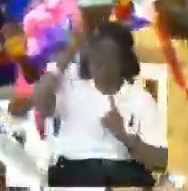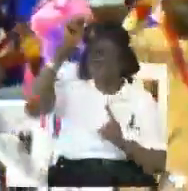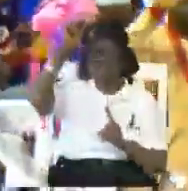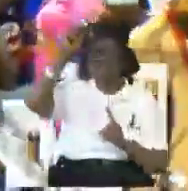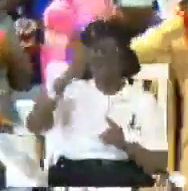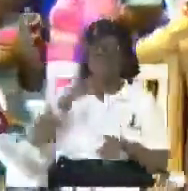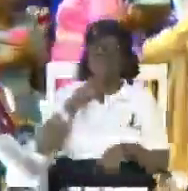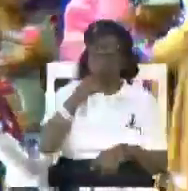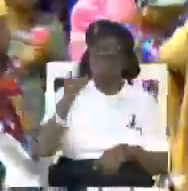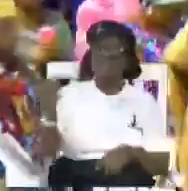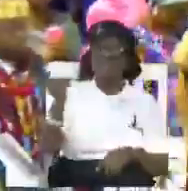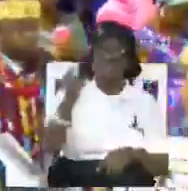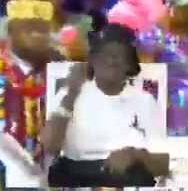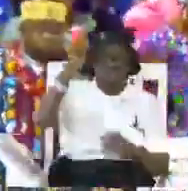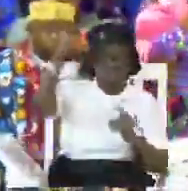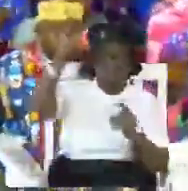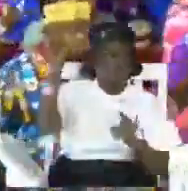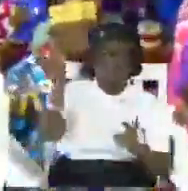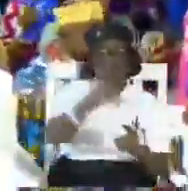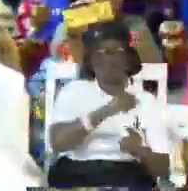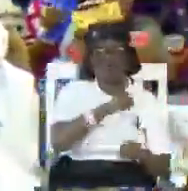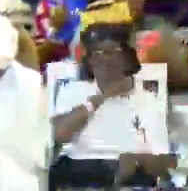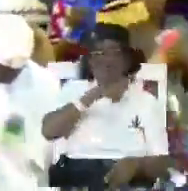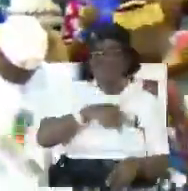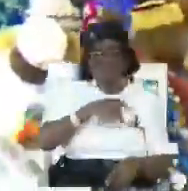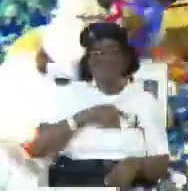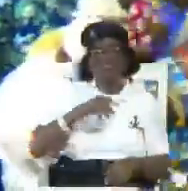Tell Him you appreciate Him.